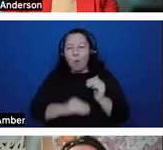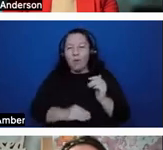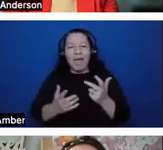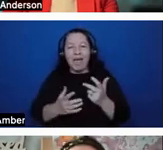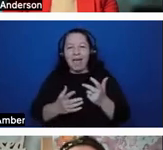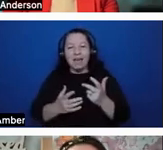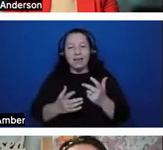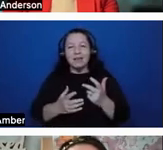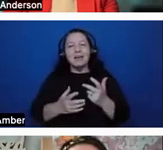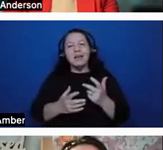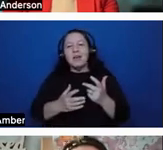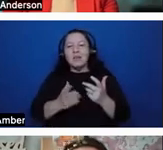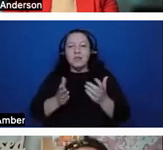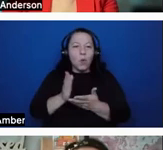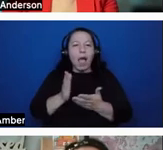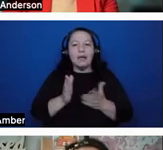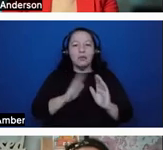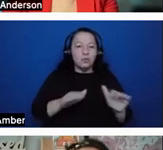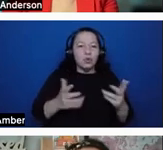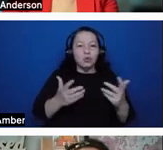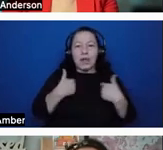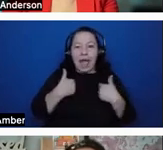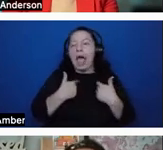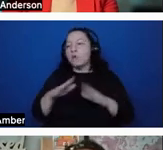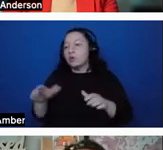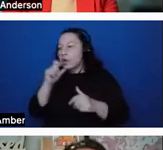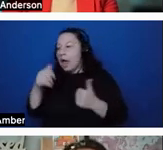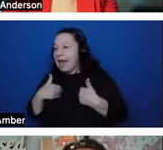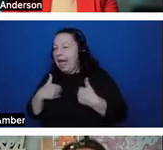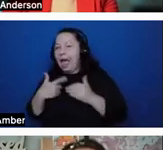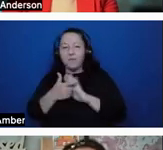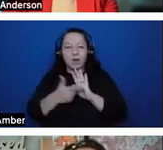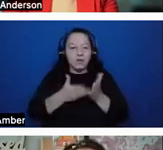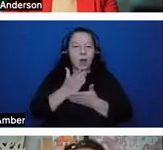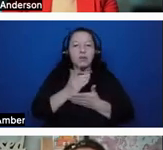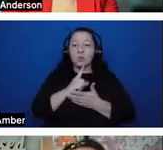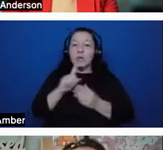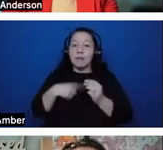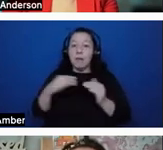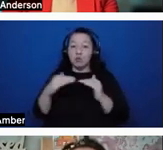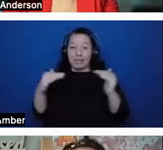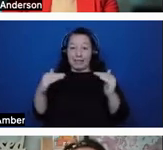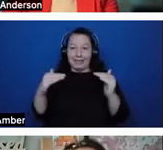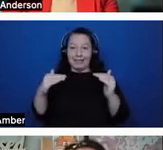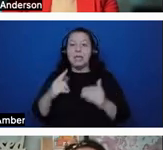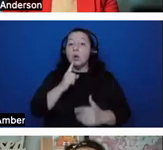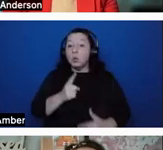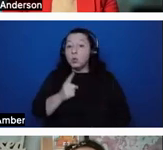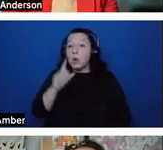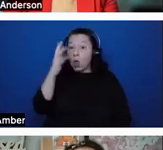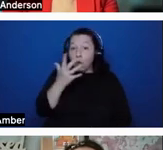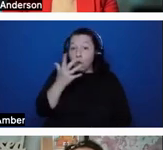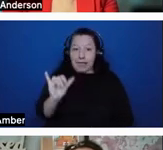reproductive rights and legal rights to really at this idea of like justice, and what does that really look like when people